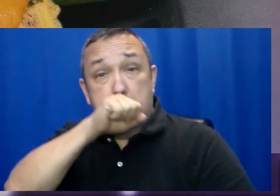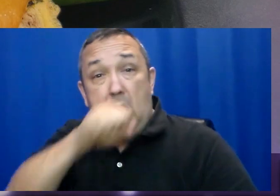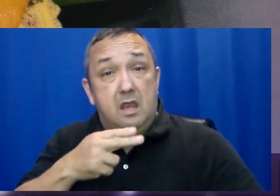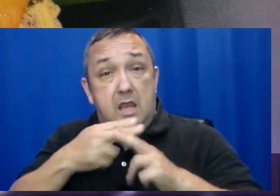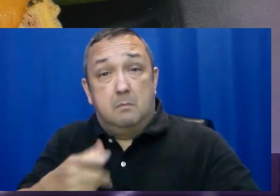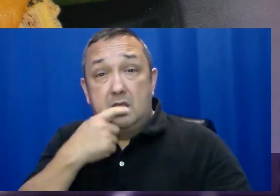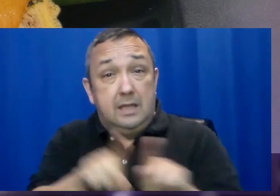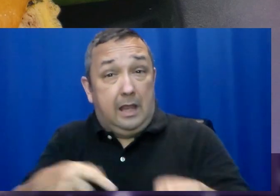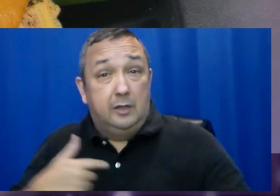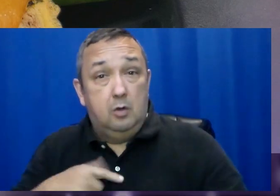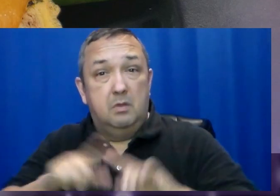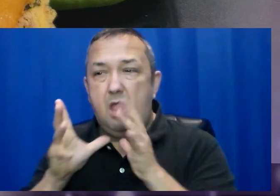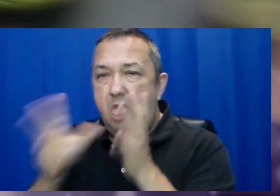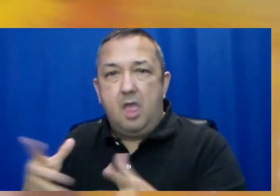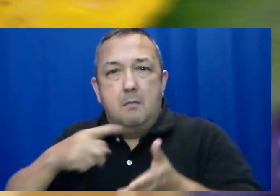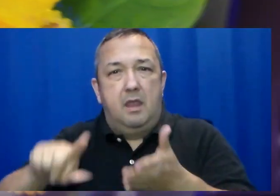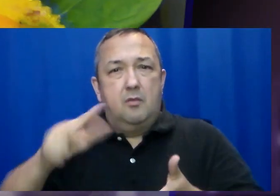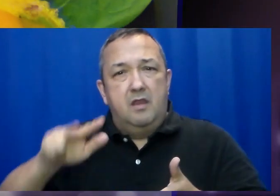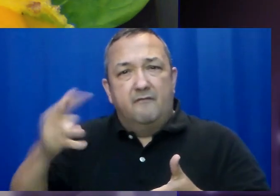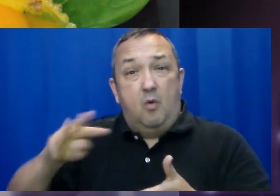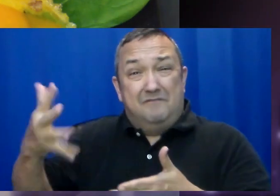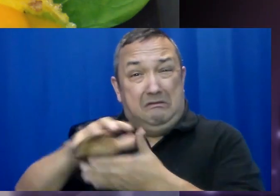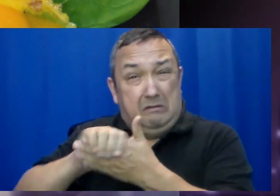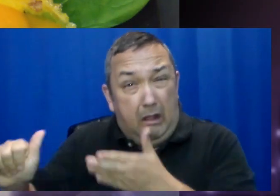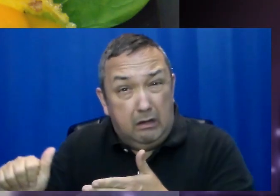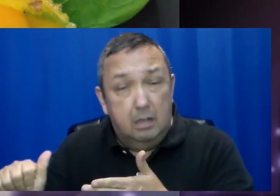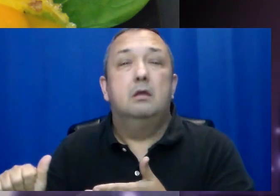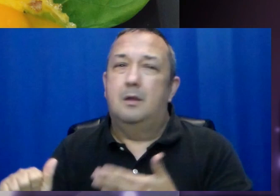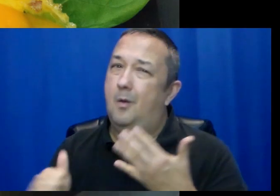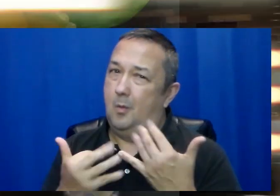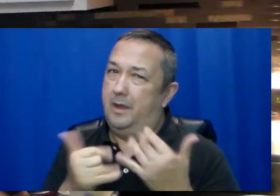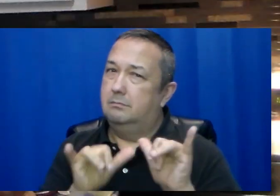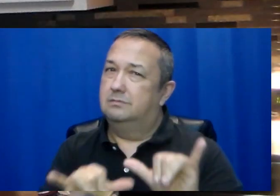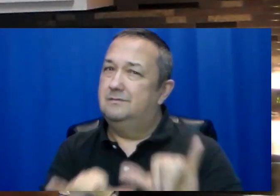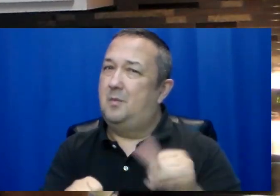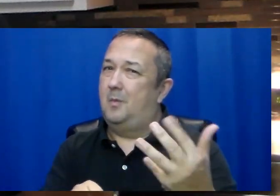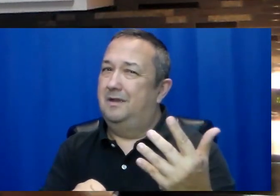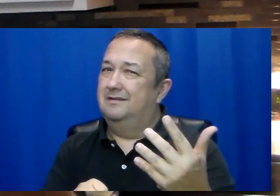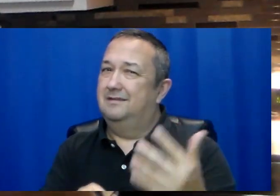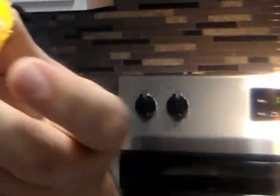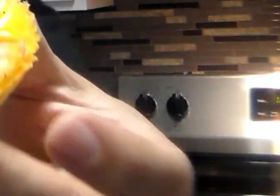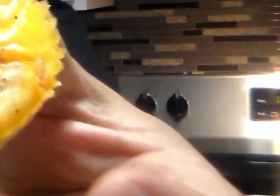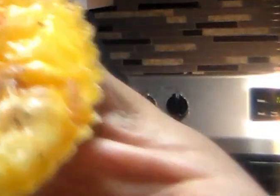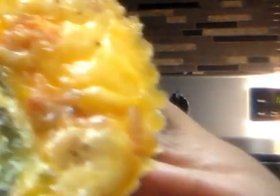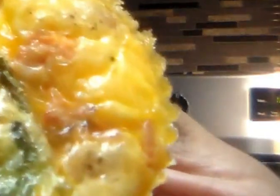If you love egg bites as much as I do but are tired of paying $3, $4, even $5 for a pair, stick around.